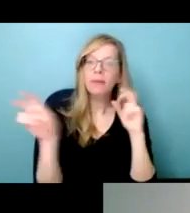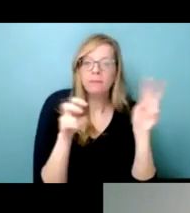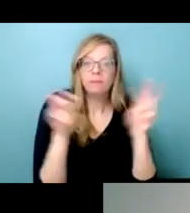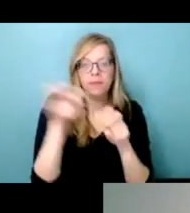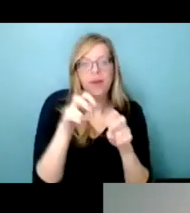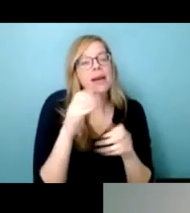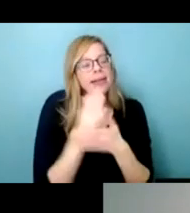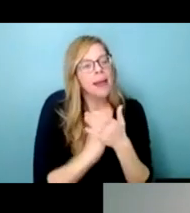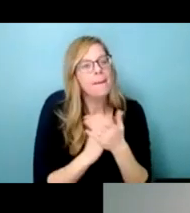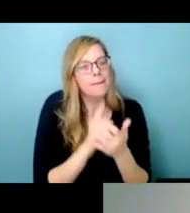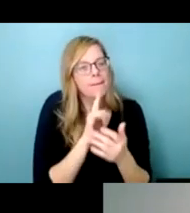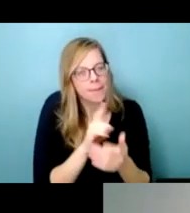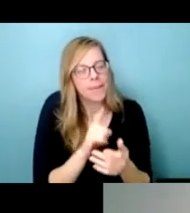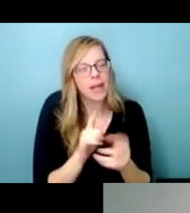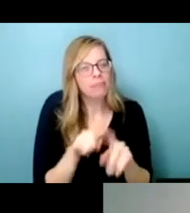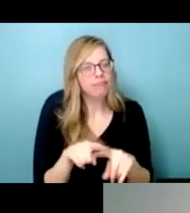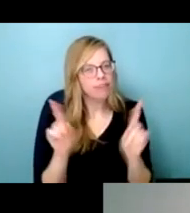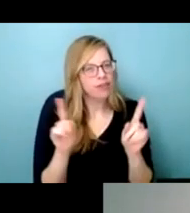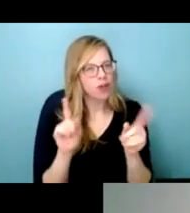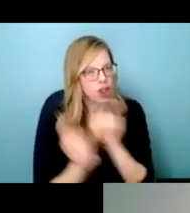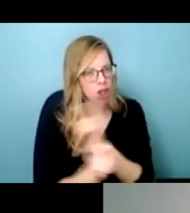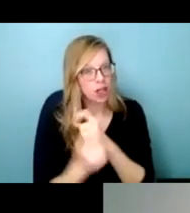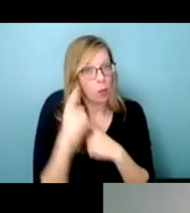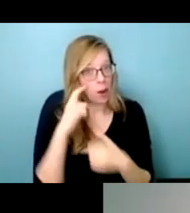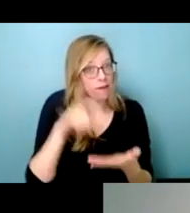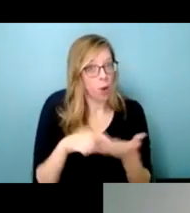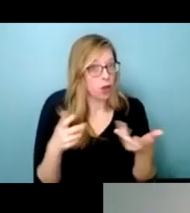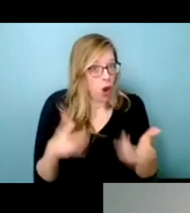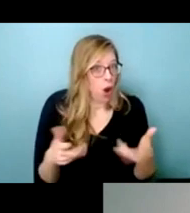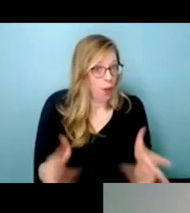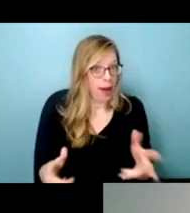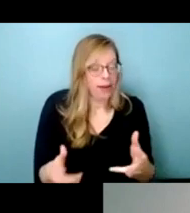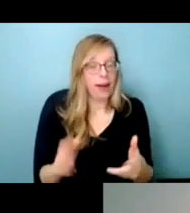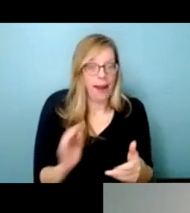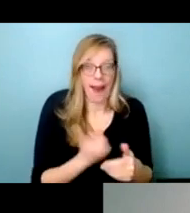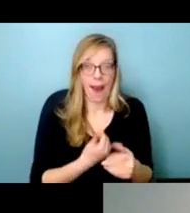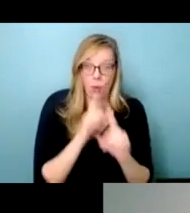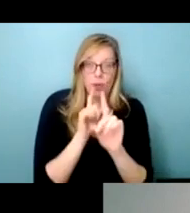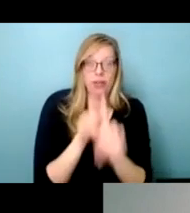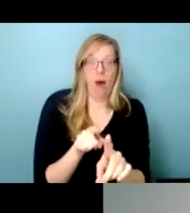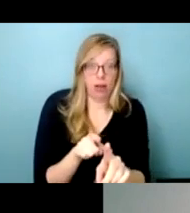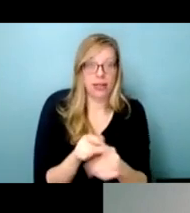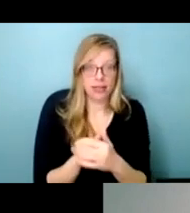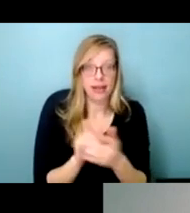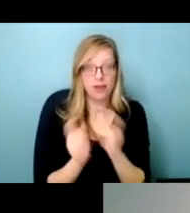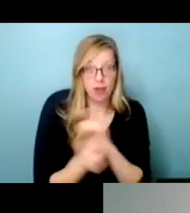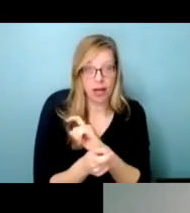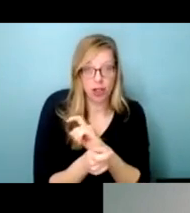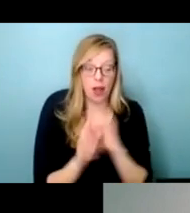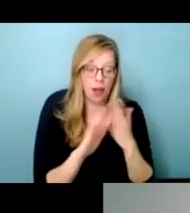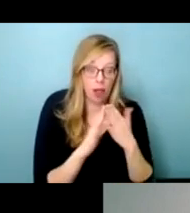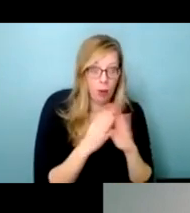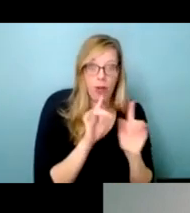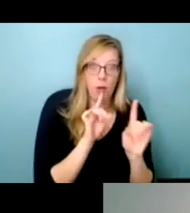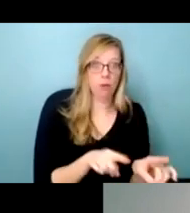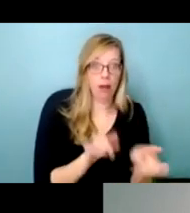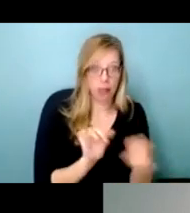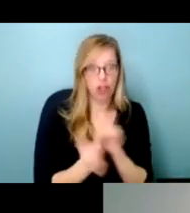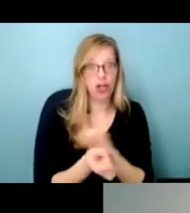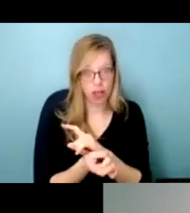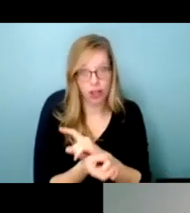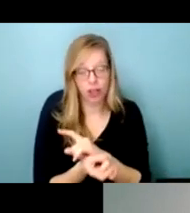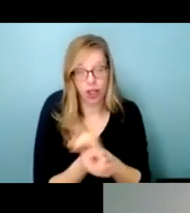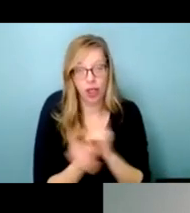changes. We've seen significant changes already, even in the response of the, you know, the community itself